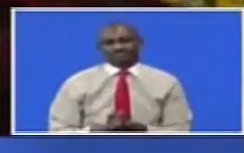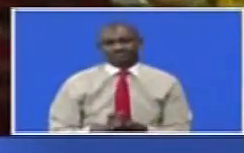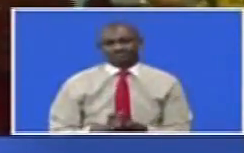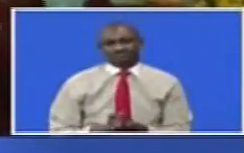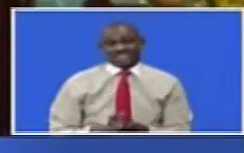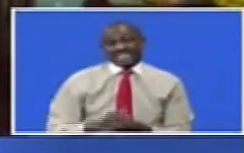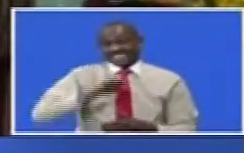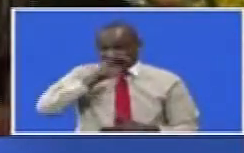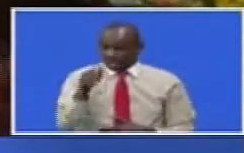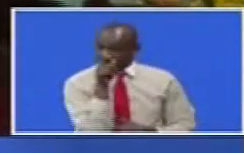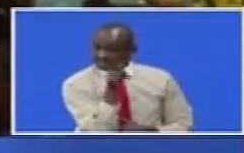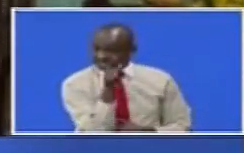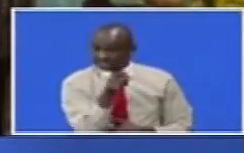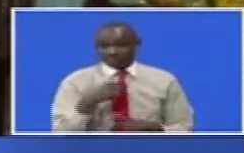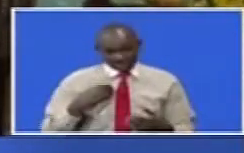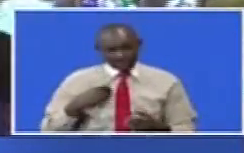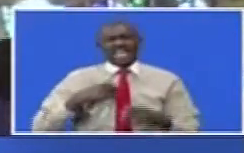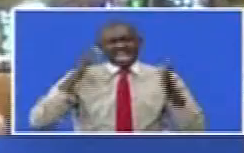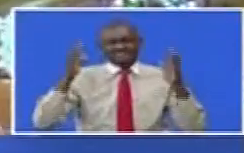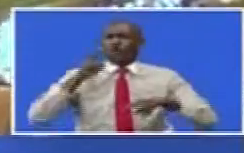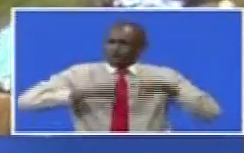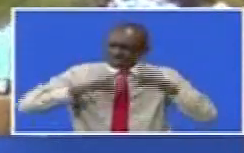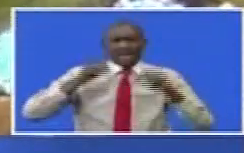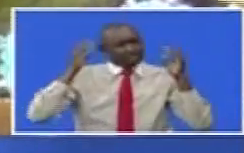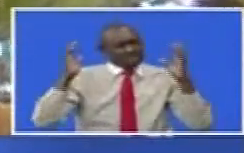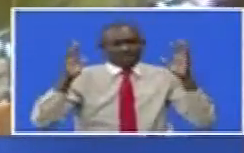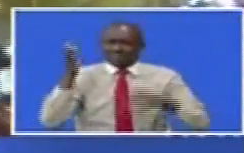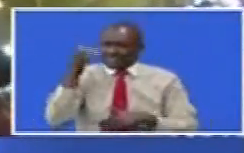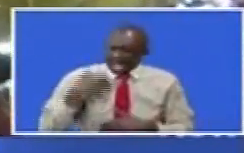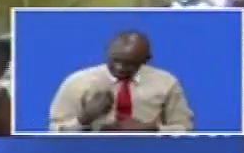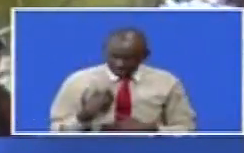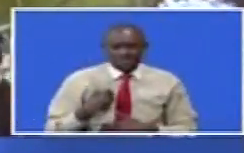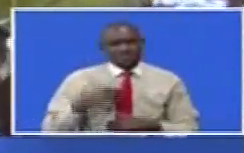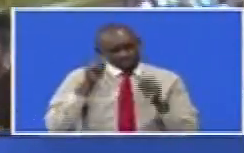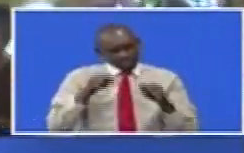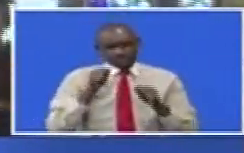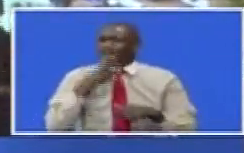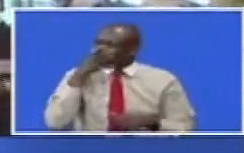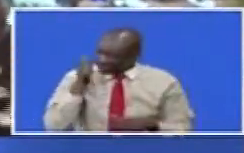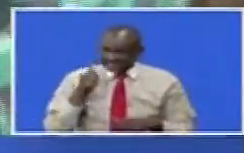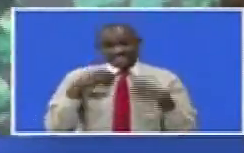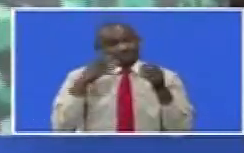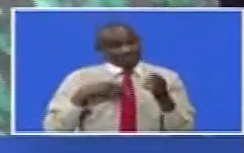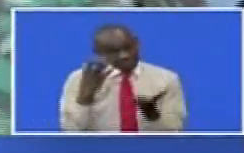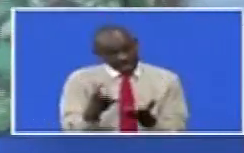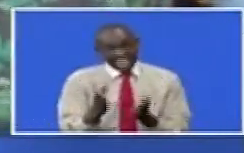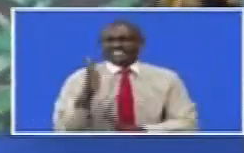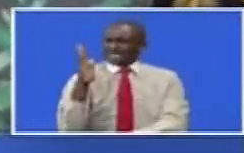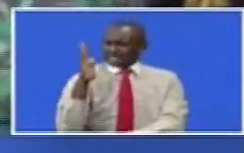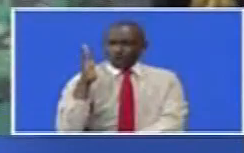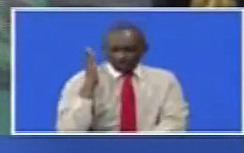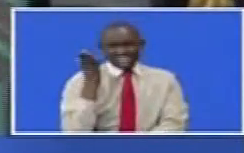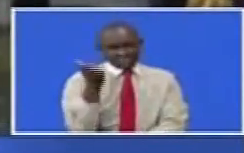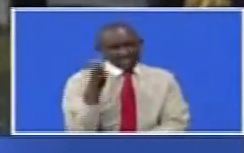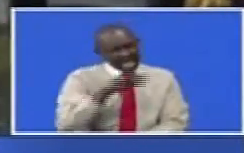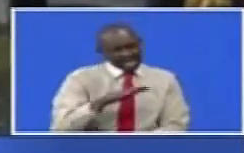The city well decorated, every hotel putting its best foot forward in giving their guests the best treatment. Security measures